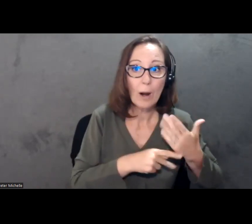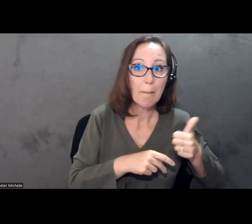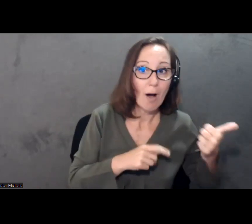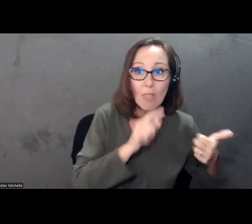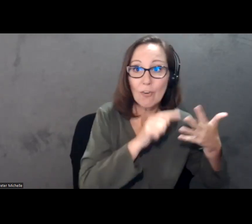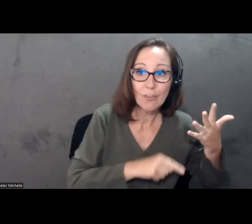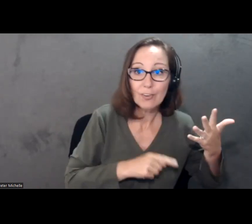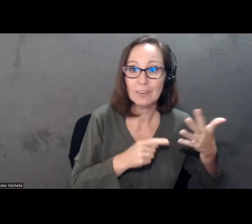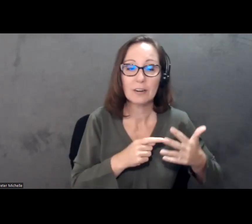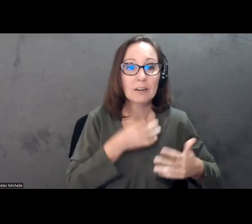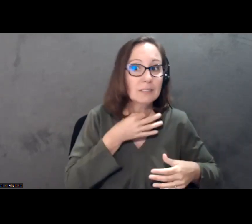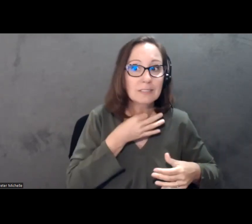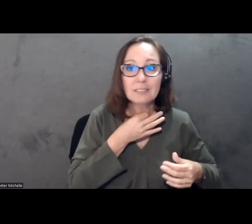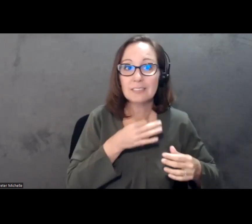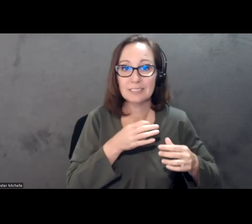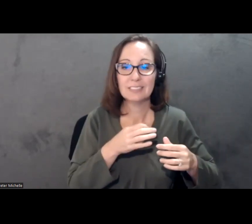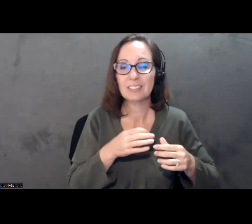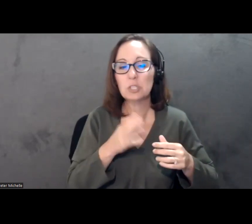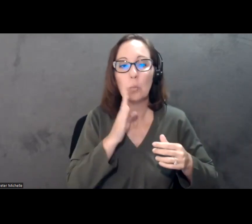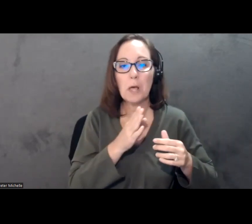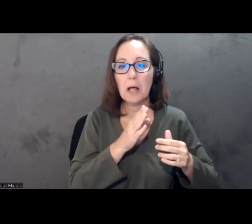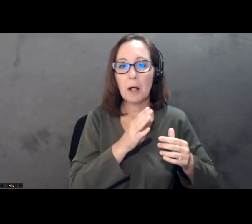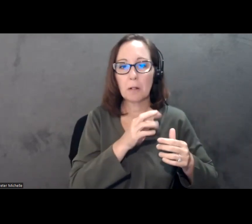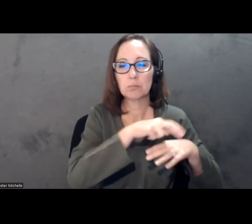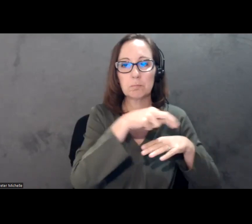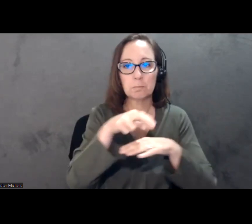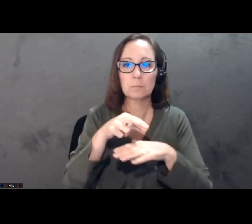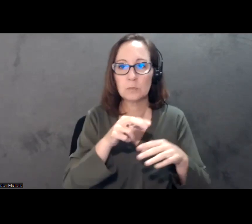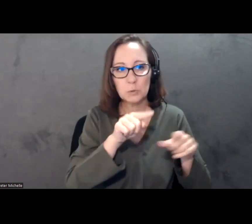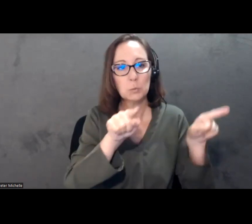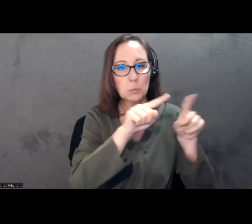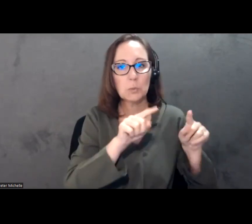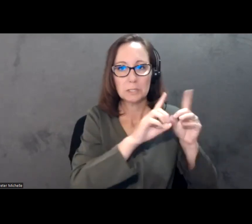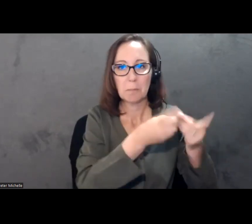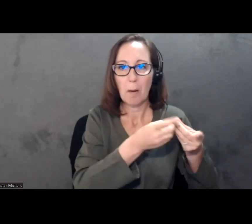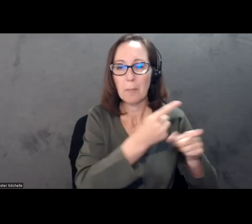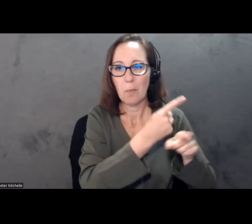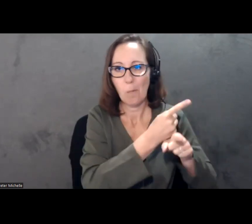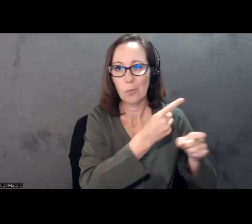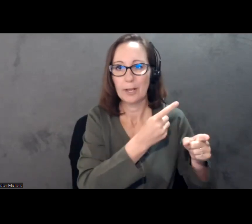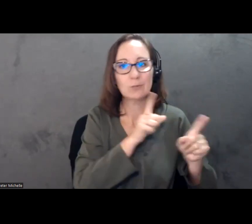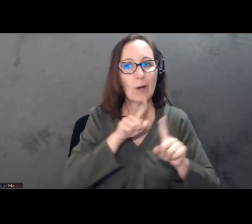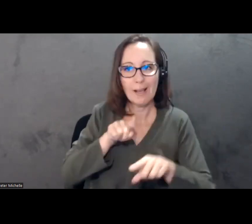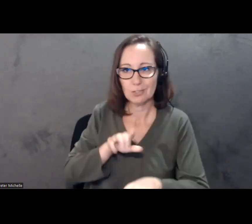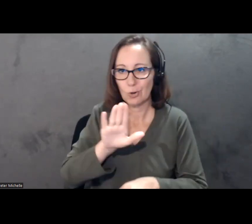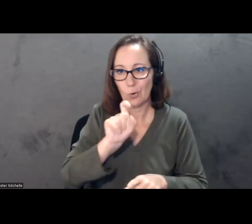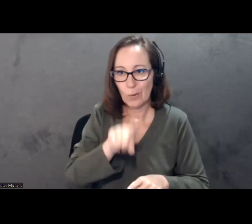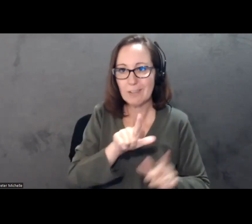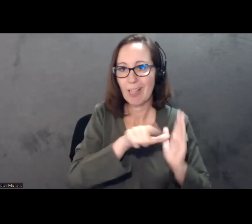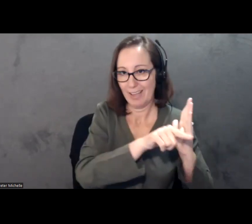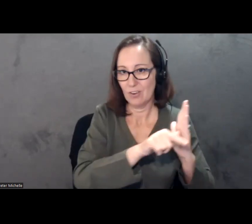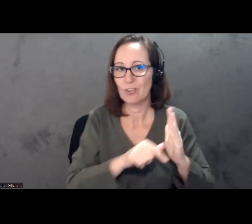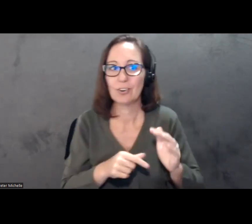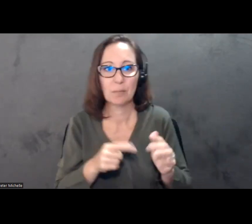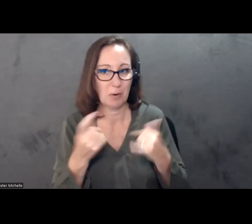we'll make sure those go to the appropriate department so that you can get your questions. But today we really want to be answering any of the outreach questions that you